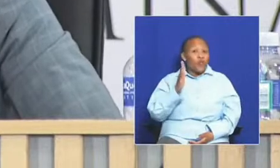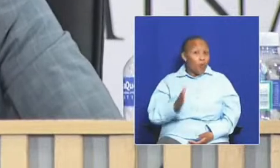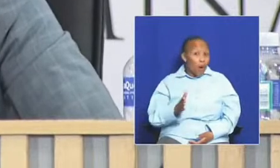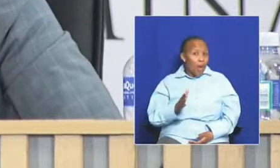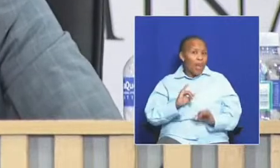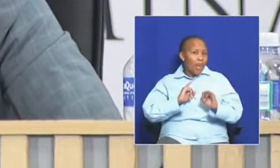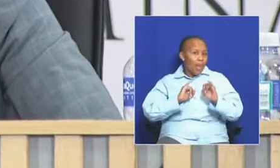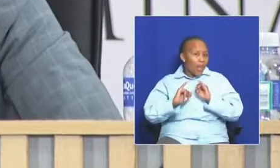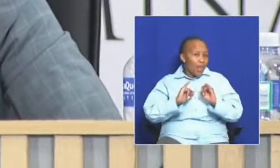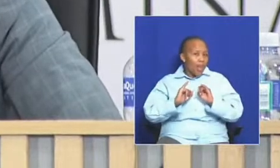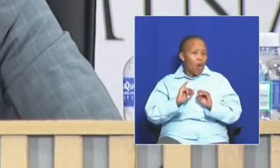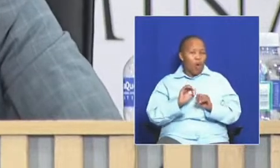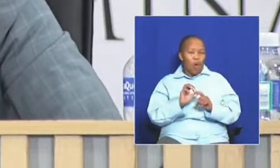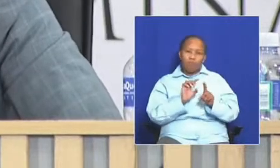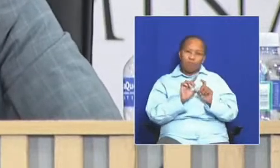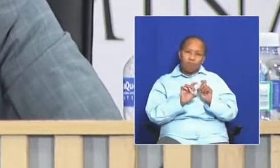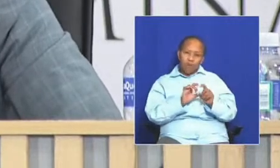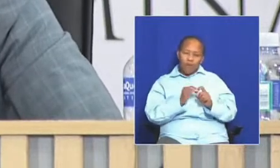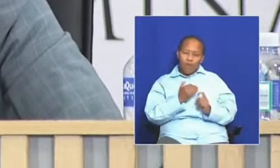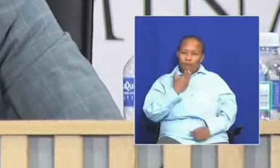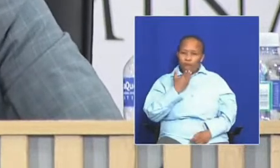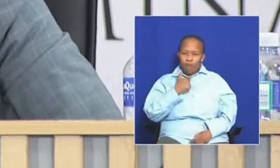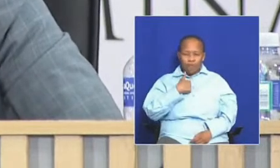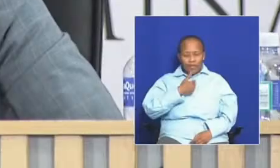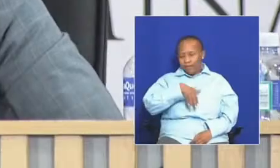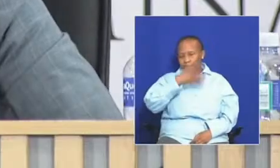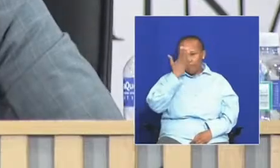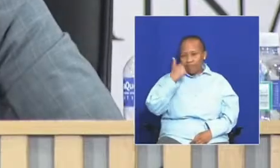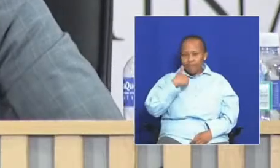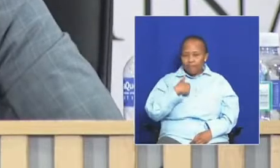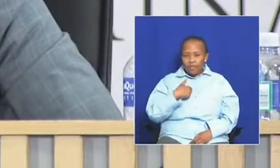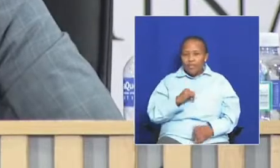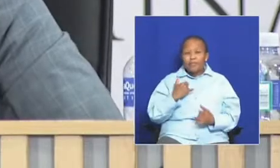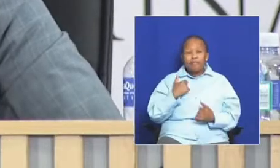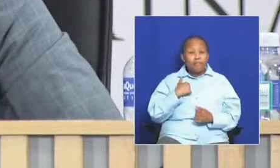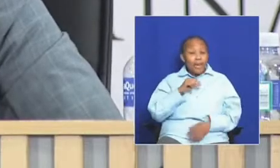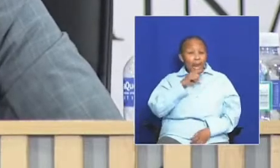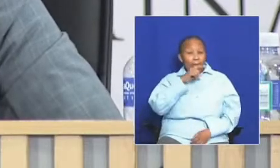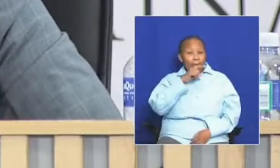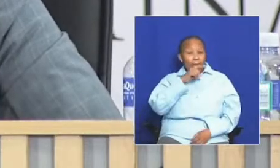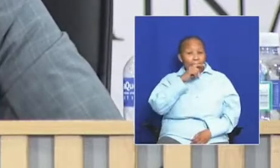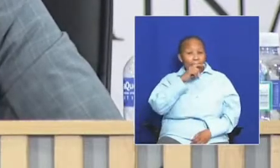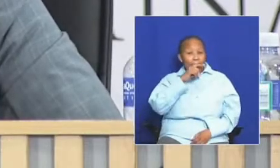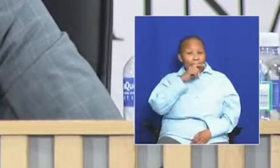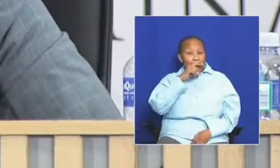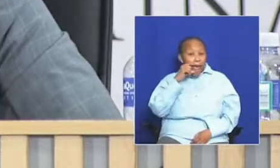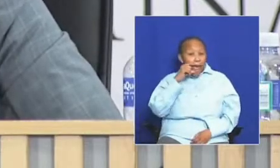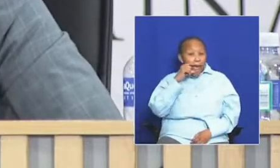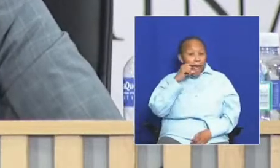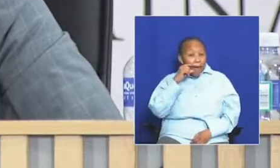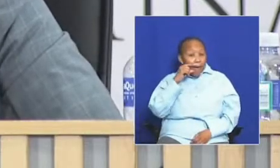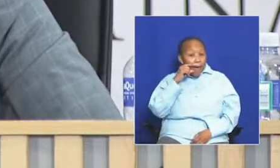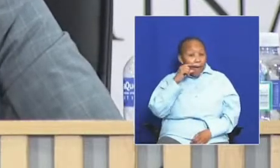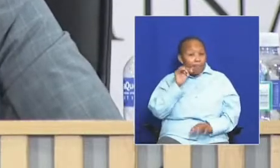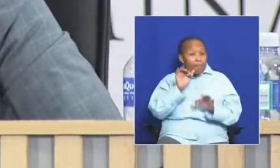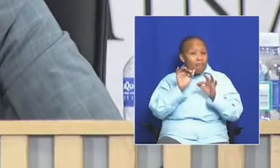that, and I do not want to give up names of people who also might incriminate. I do not want to do that. The